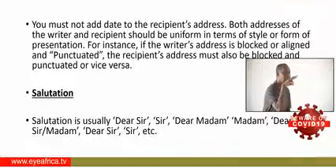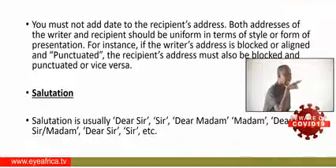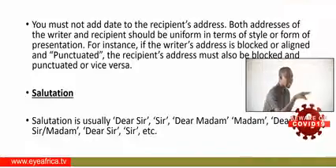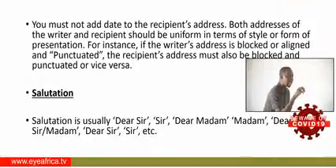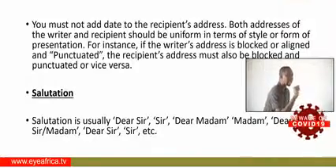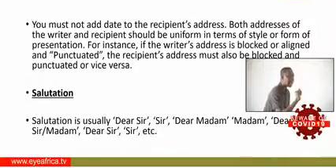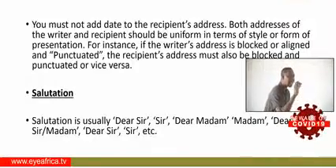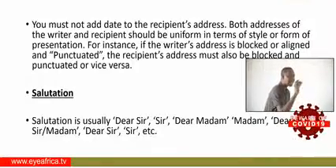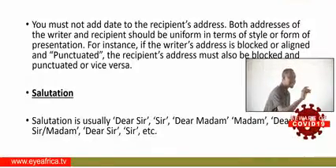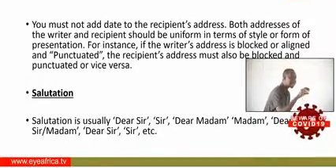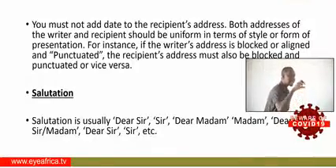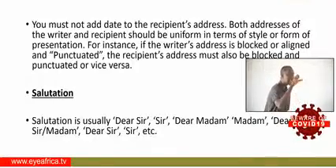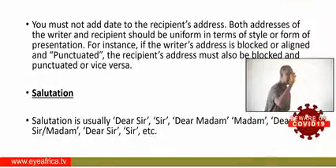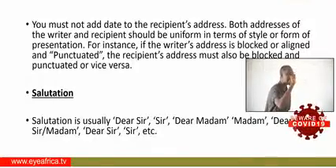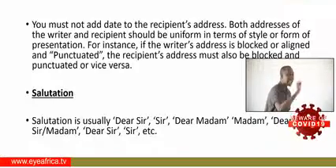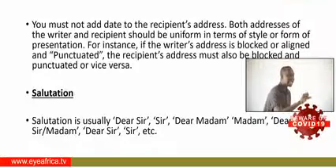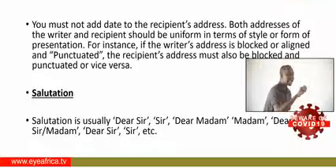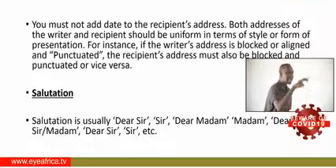sir, etc.